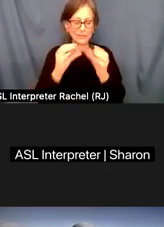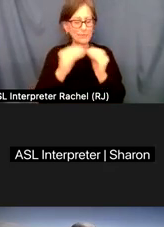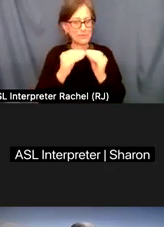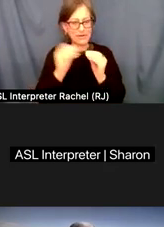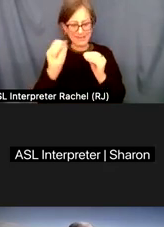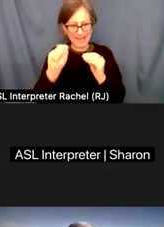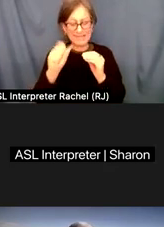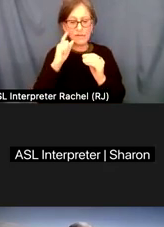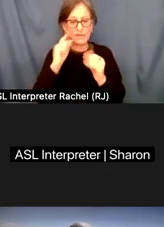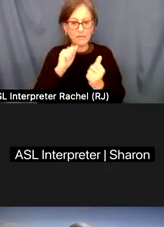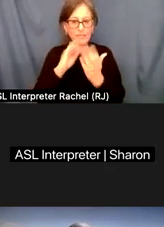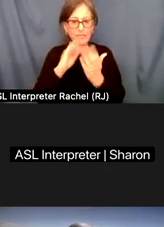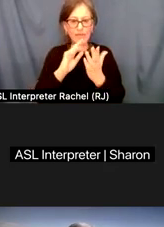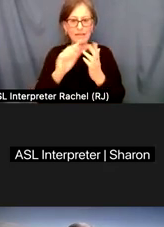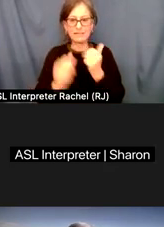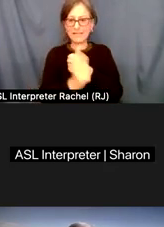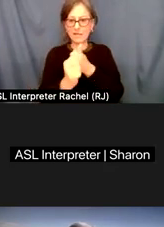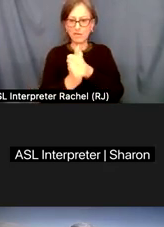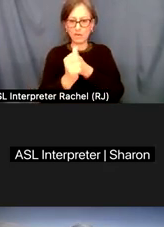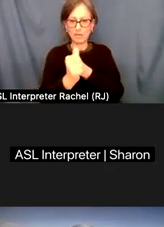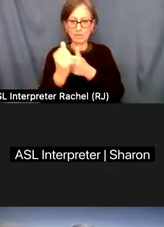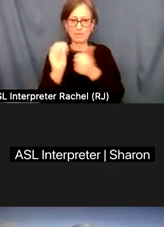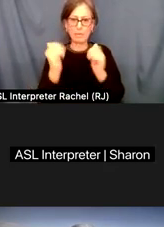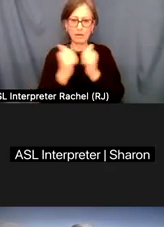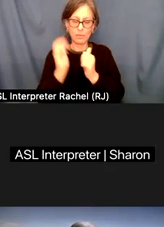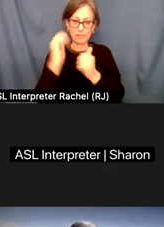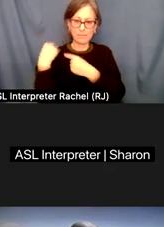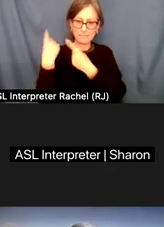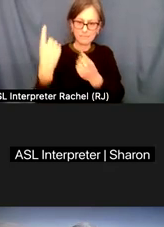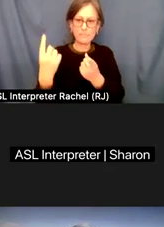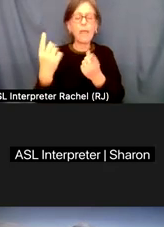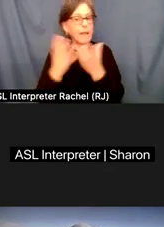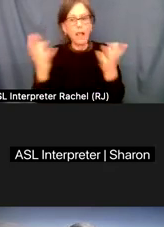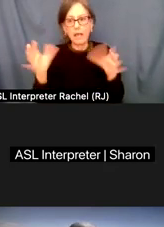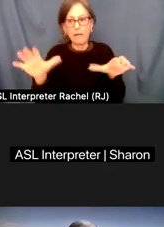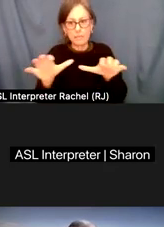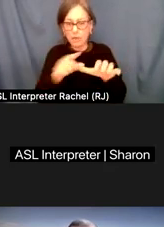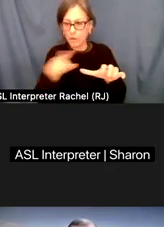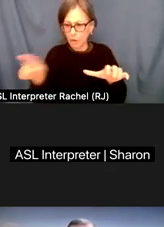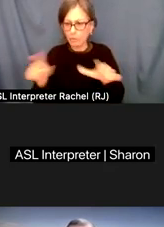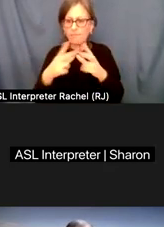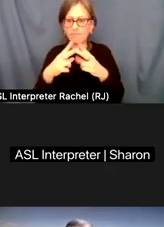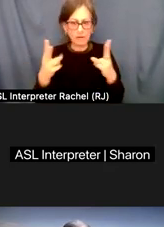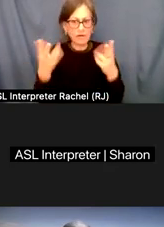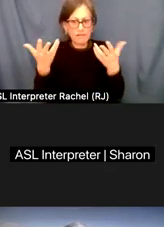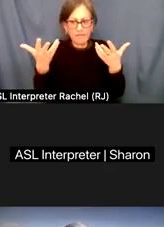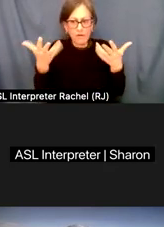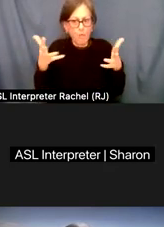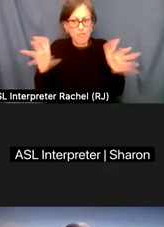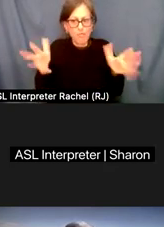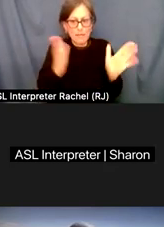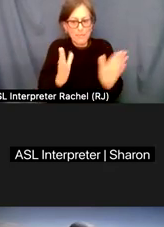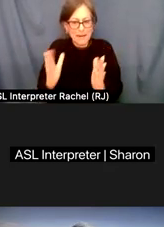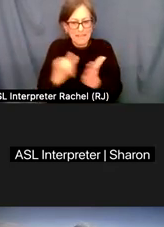deal with these hazards than we've been doing. A lot has been happening. A lot of you are very prepared, and that's why you're